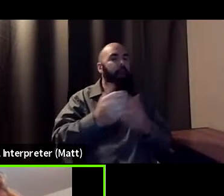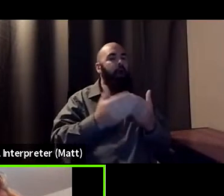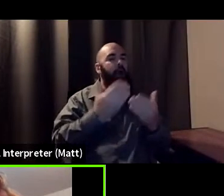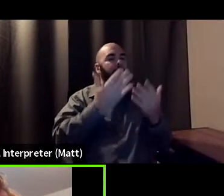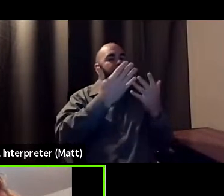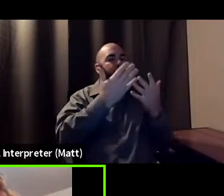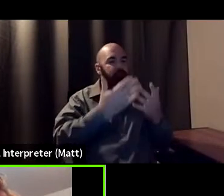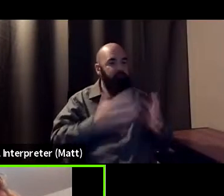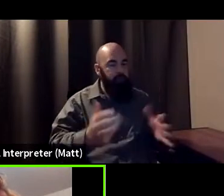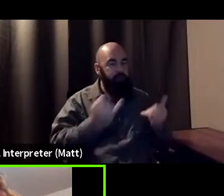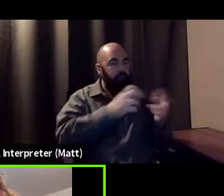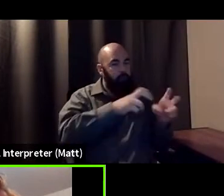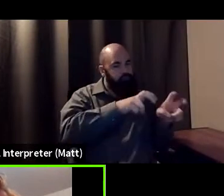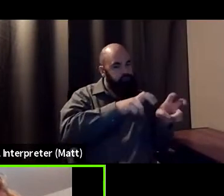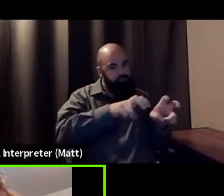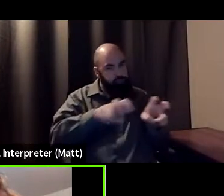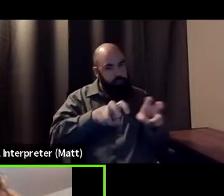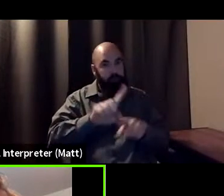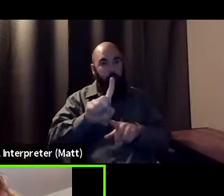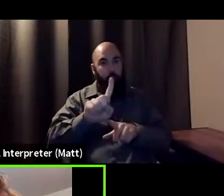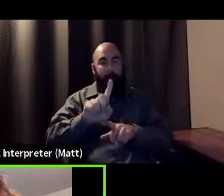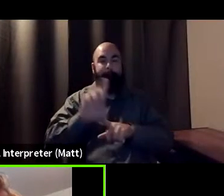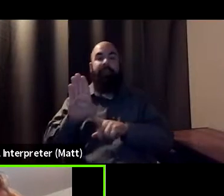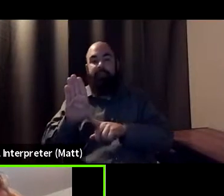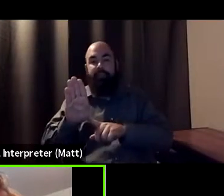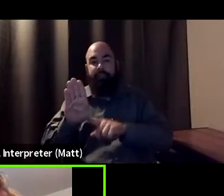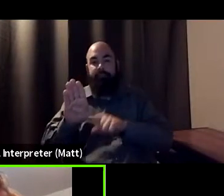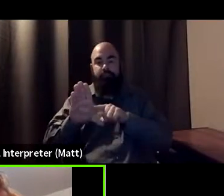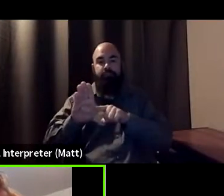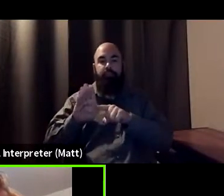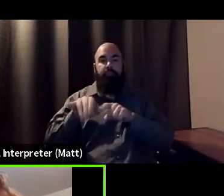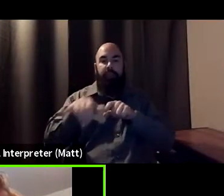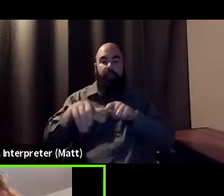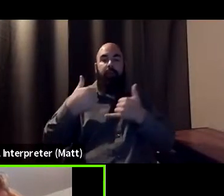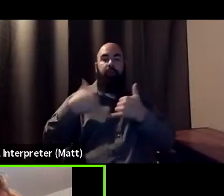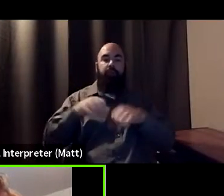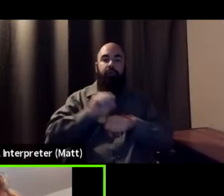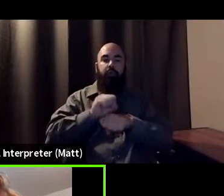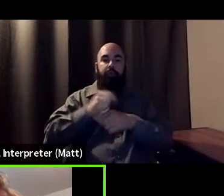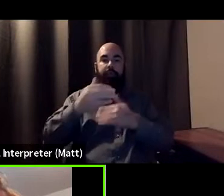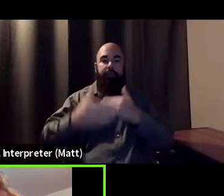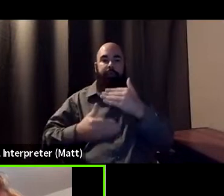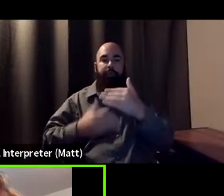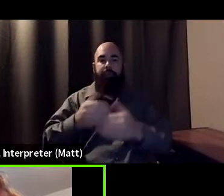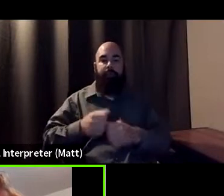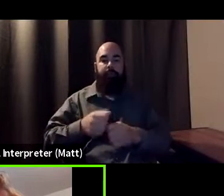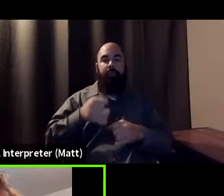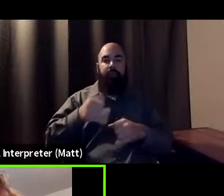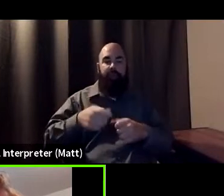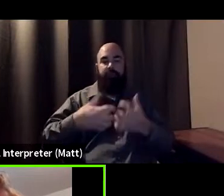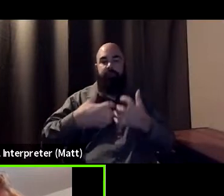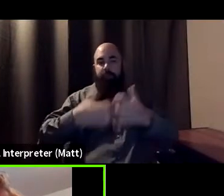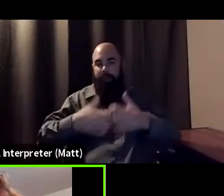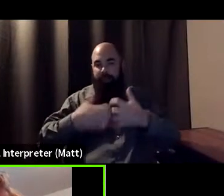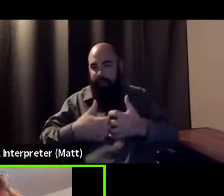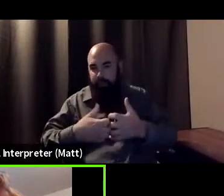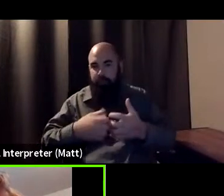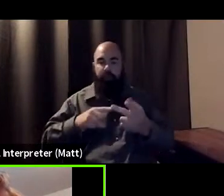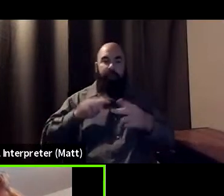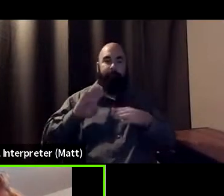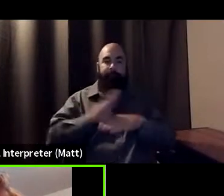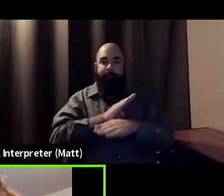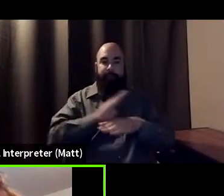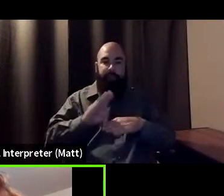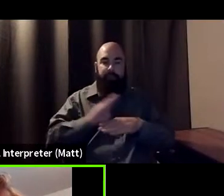the 1B. We're working through our critical infrastructure in the 1B, which does include our manufacturing, and we're working very closely with